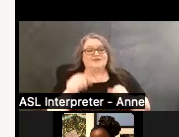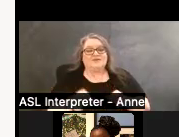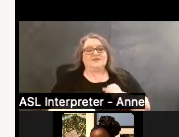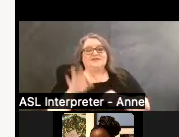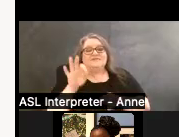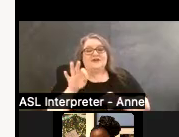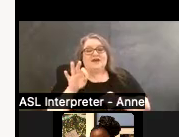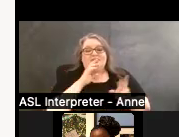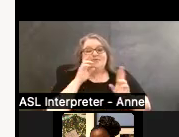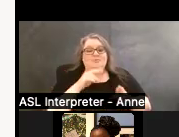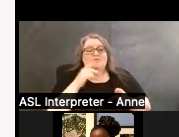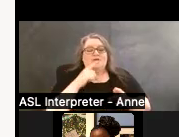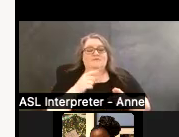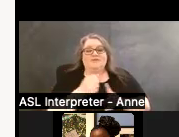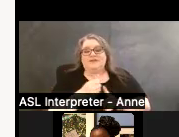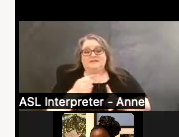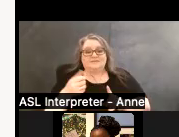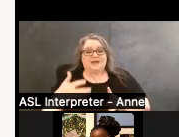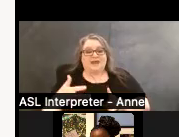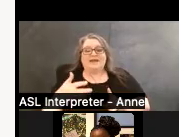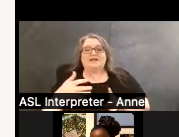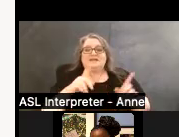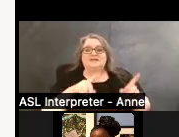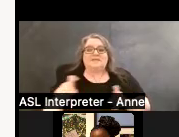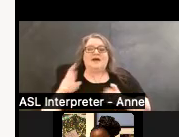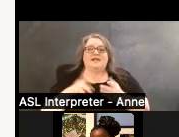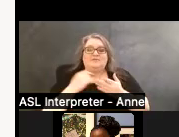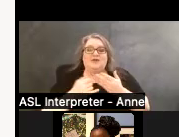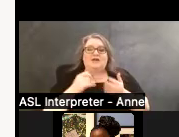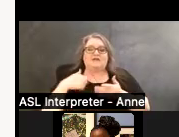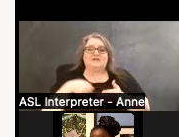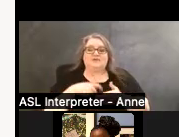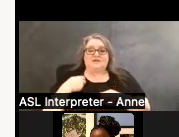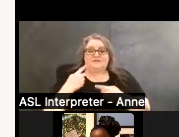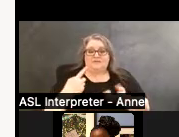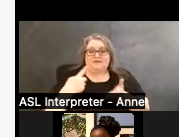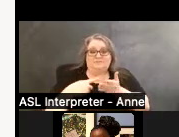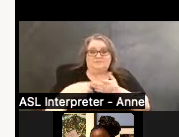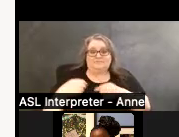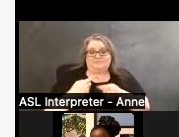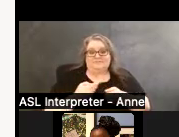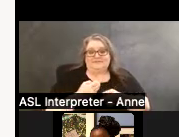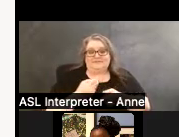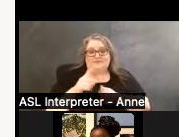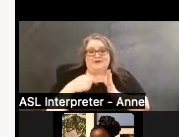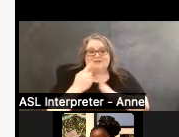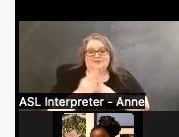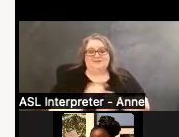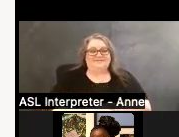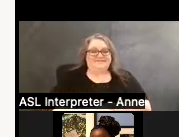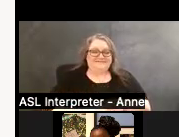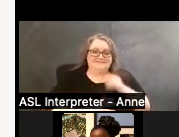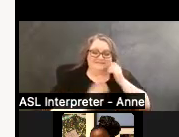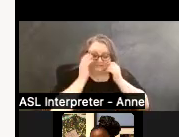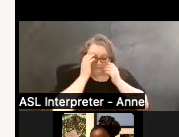the report for the expanded pilot project that we have been referencing for the last couple of hours.